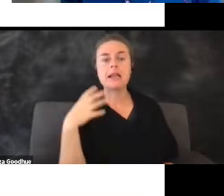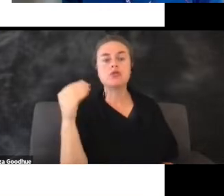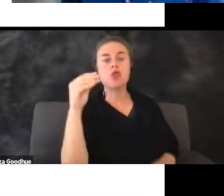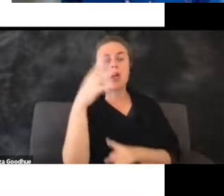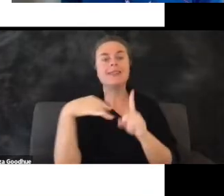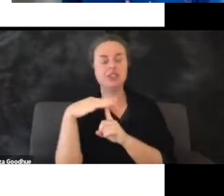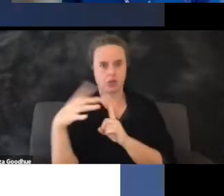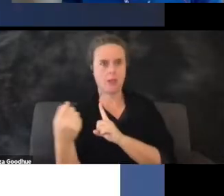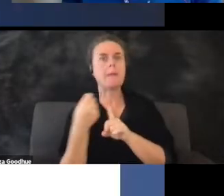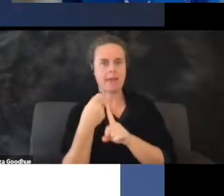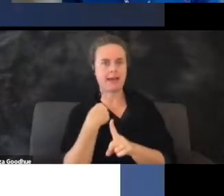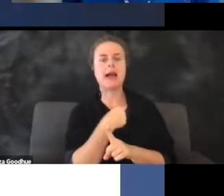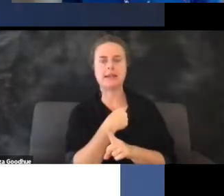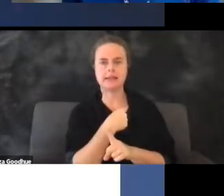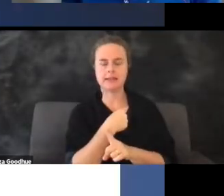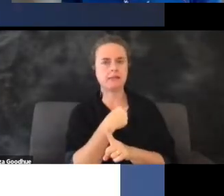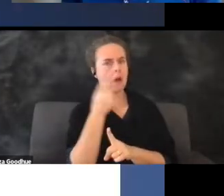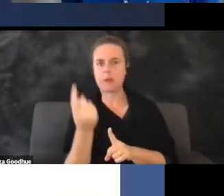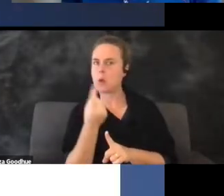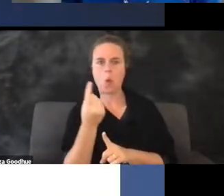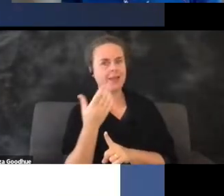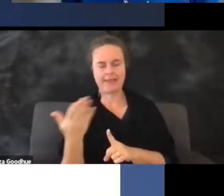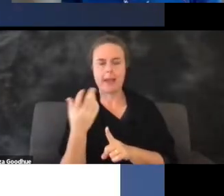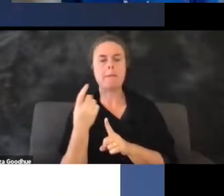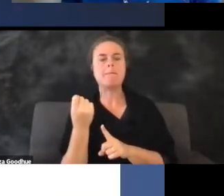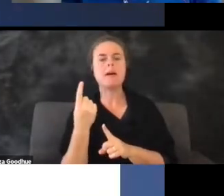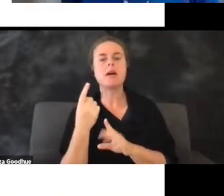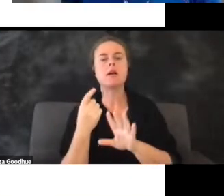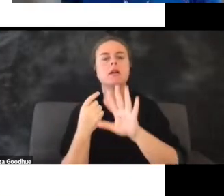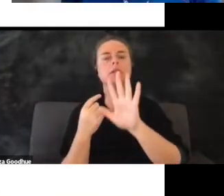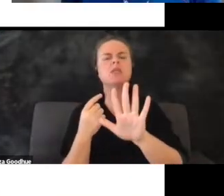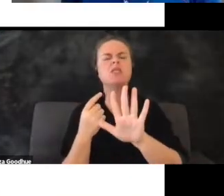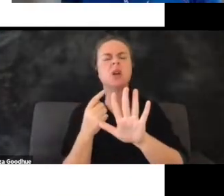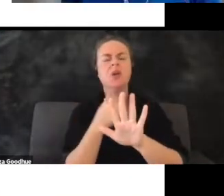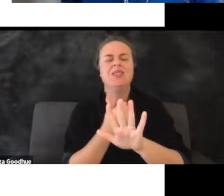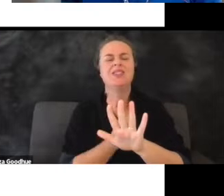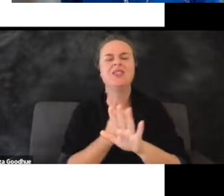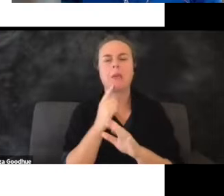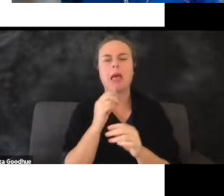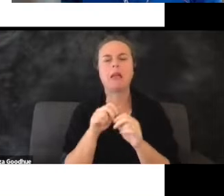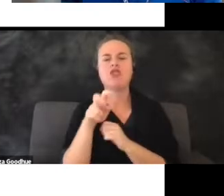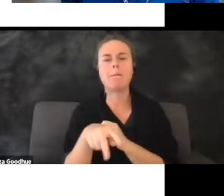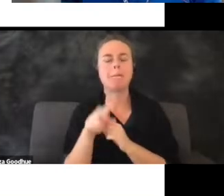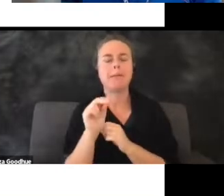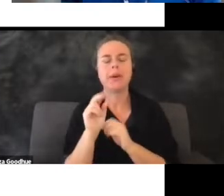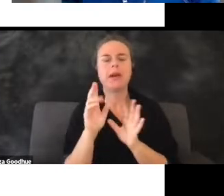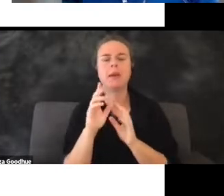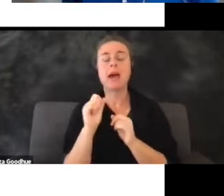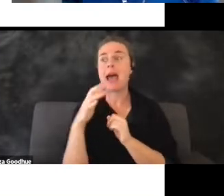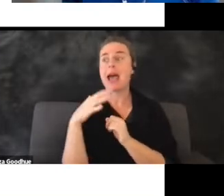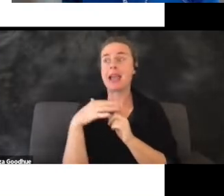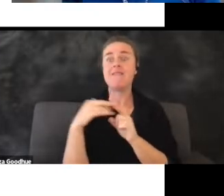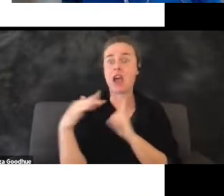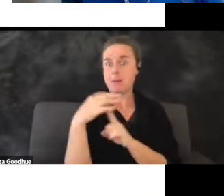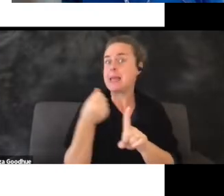us, but they have greater, oh, I went one slide early, hang on. They are not the only thing that impact